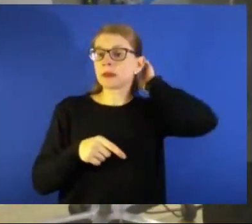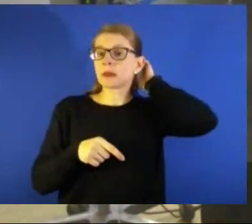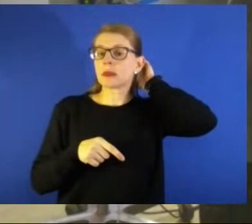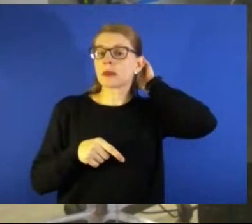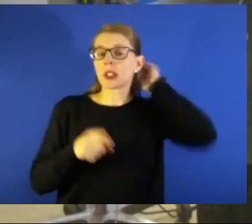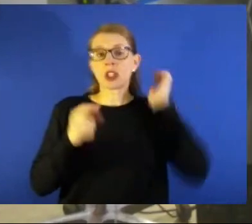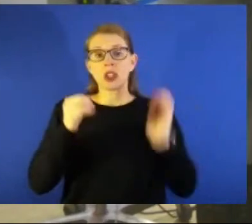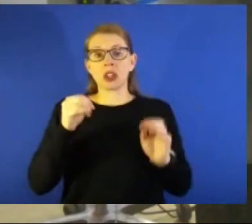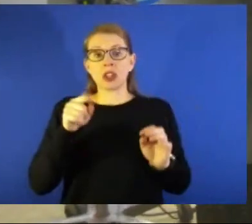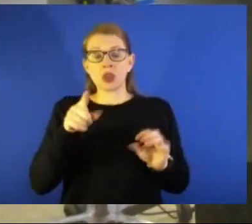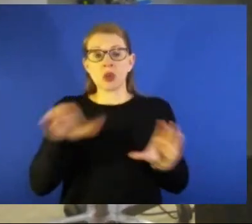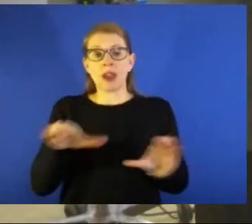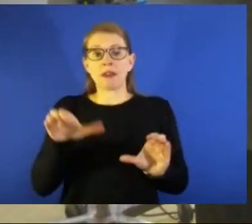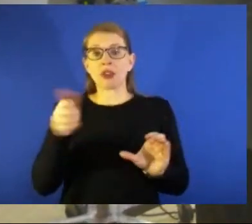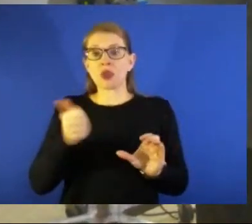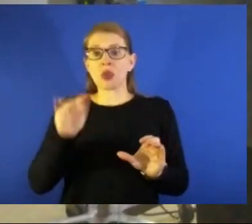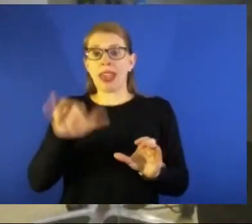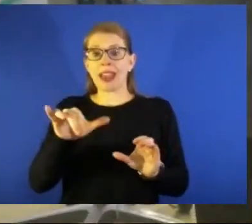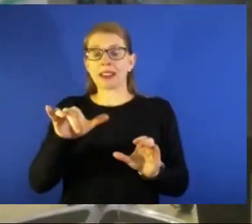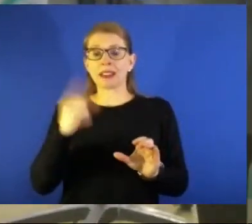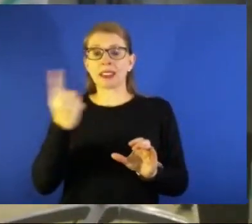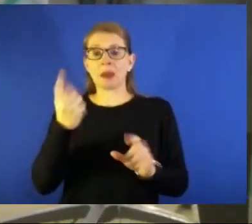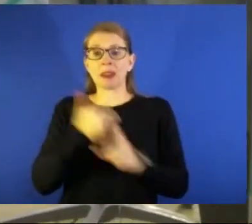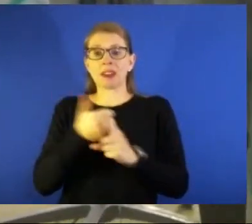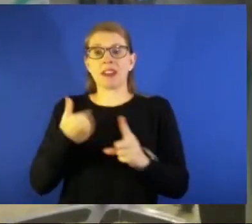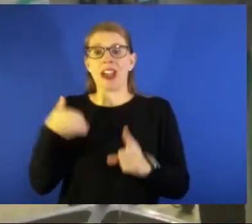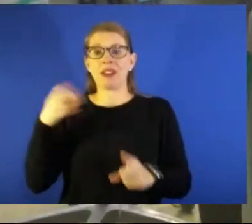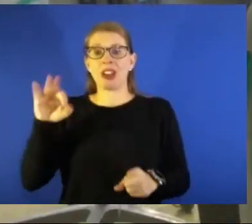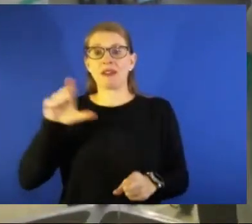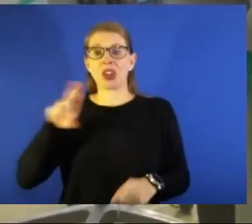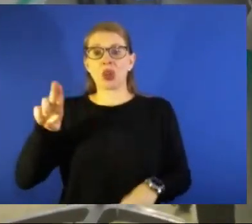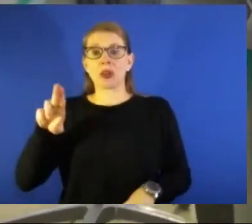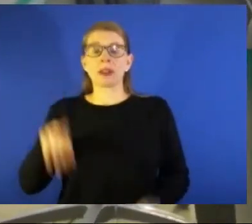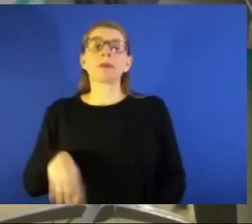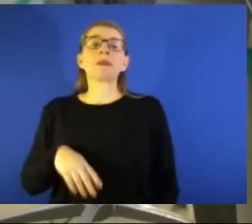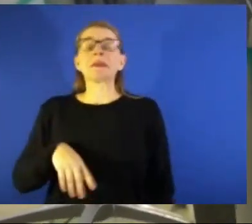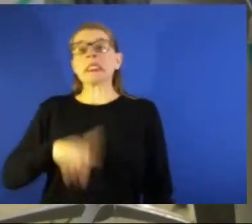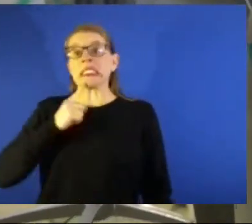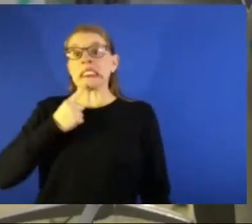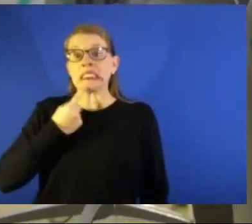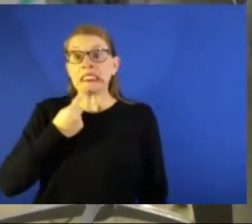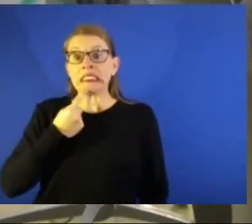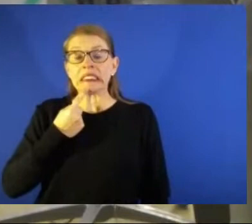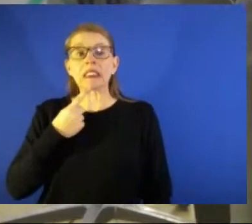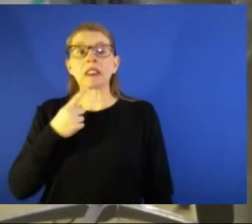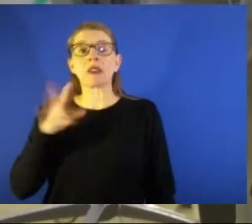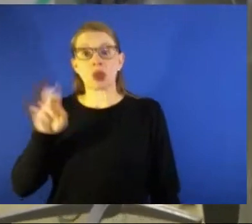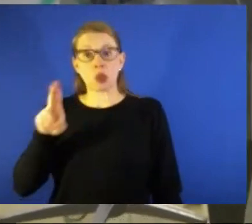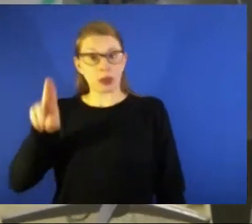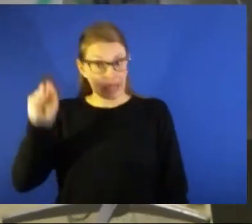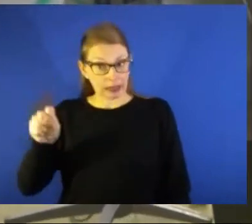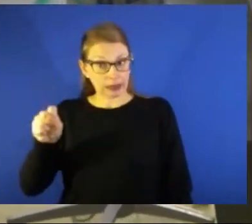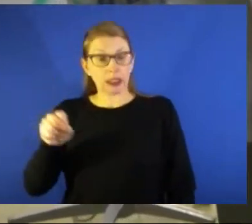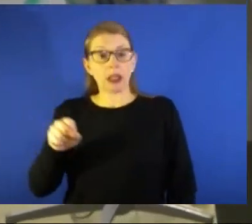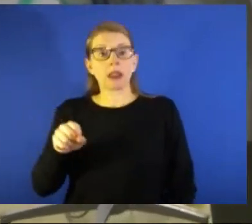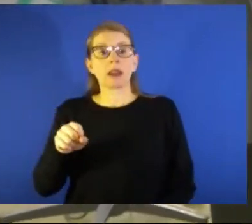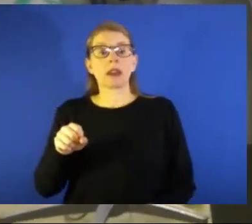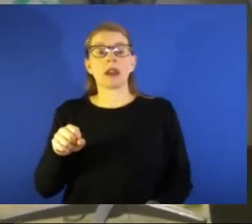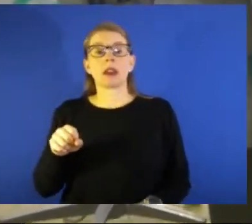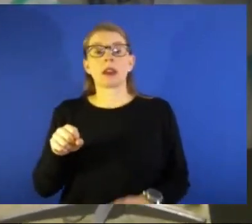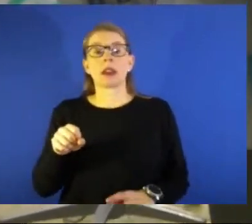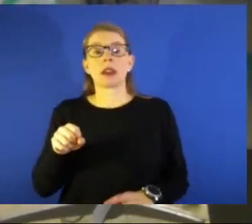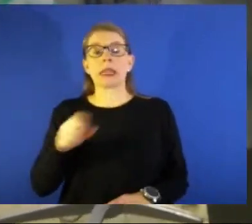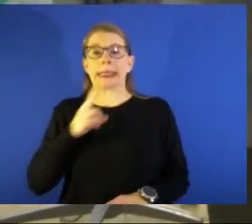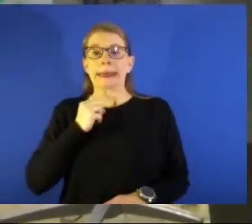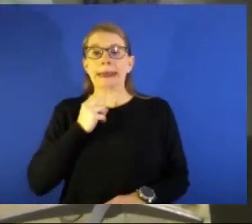to somebody who has the flu? No. Okay. Well, severe ARDS, flu. yeah. What is it? Acute respiratory